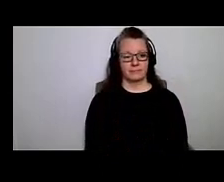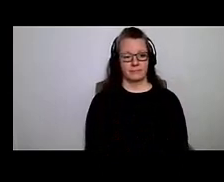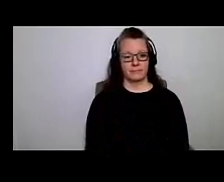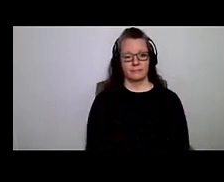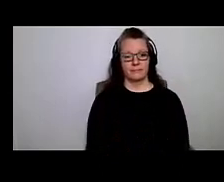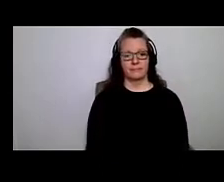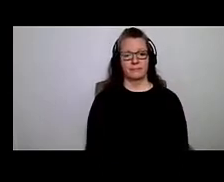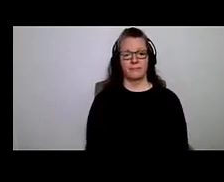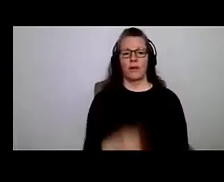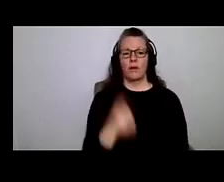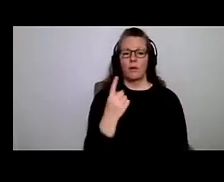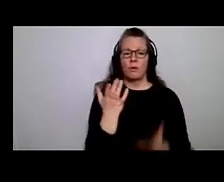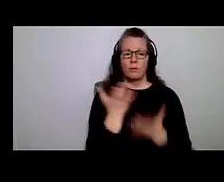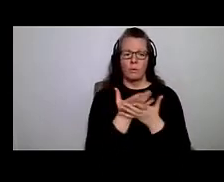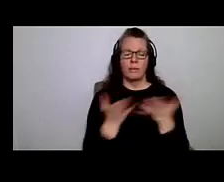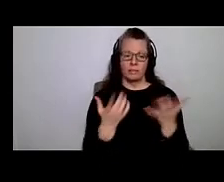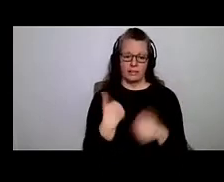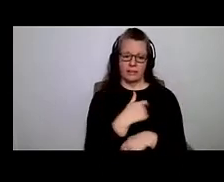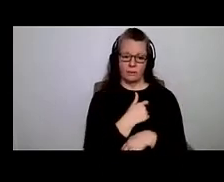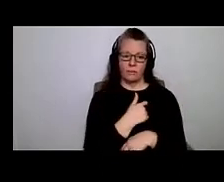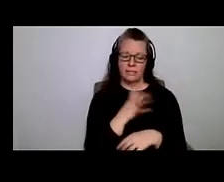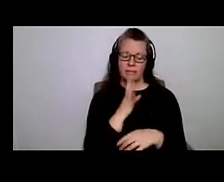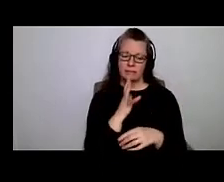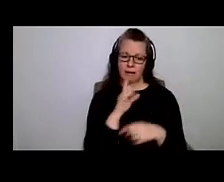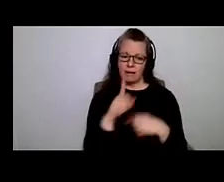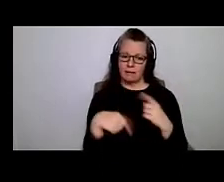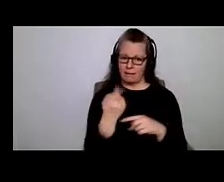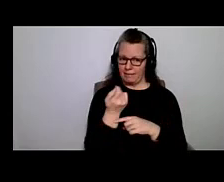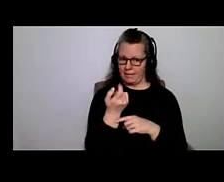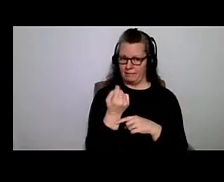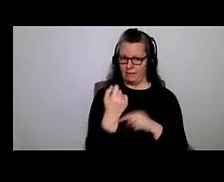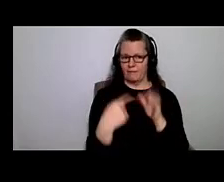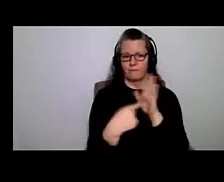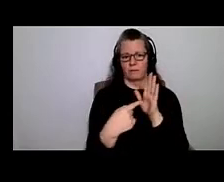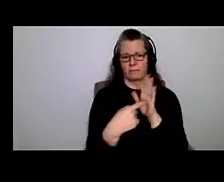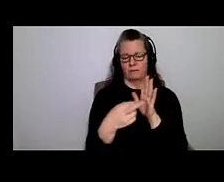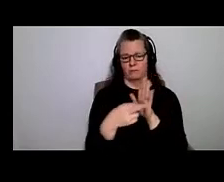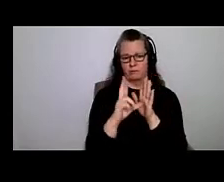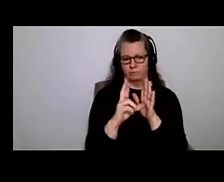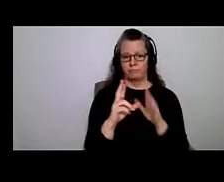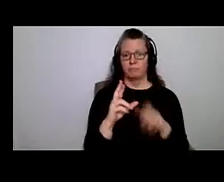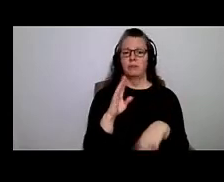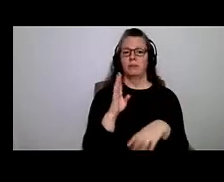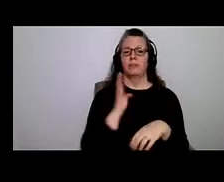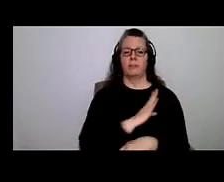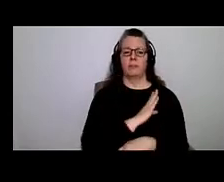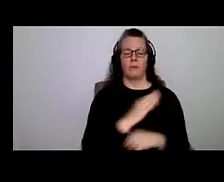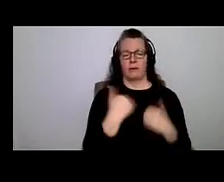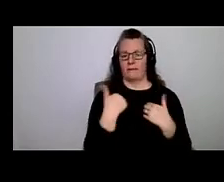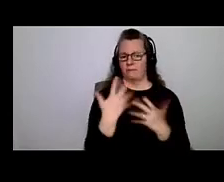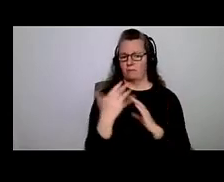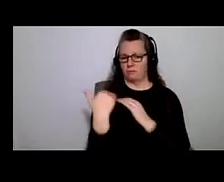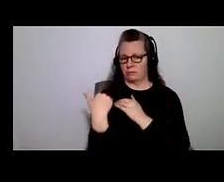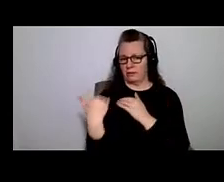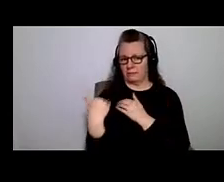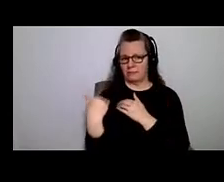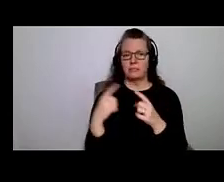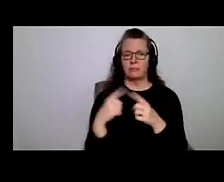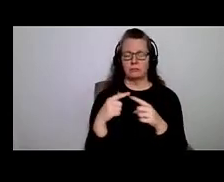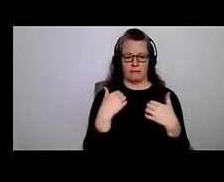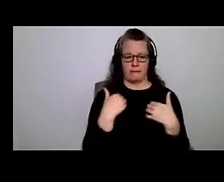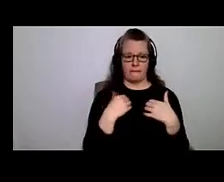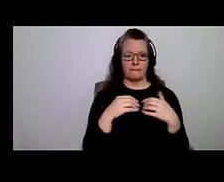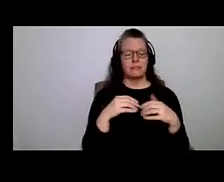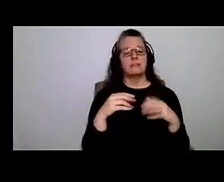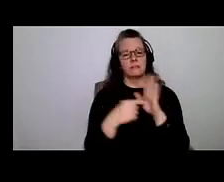So one of the things that we'll talk about a little bit is affordability reviews. So the board has a responsibility to conduct affordability reviews for